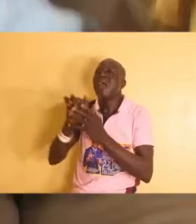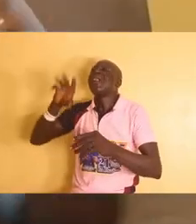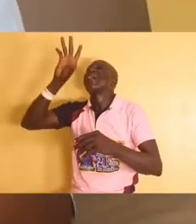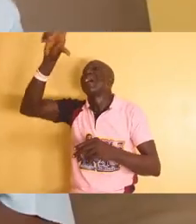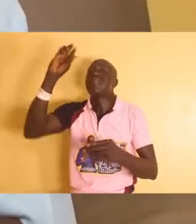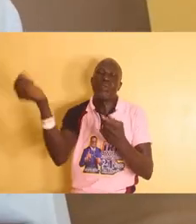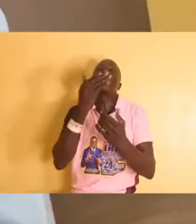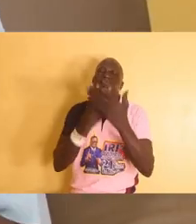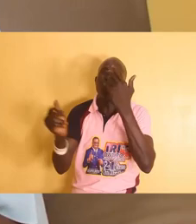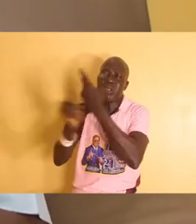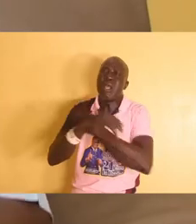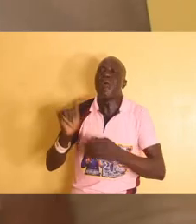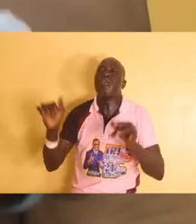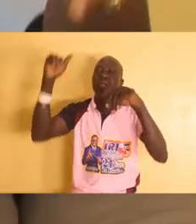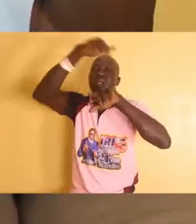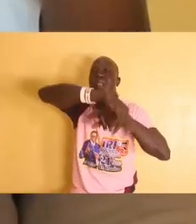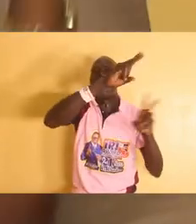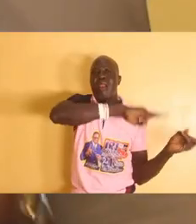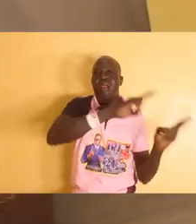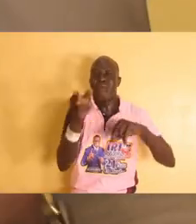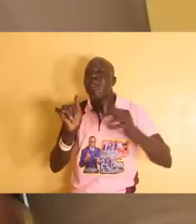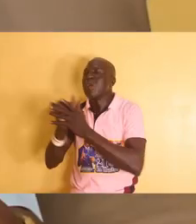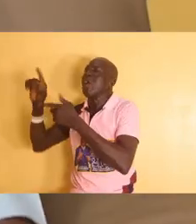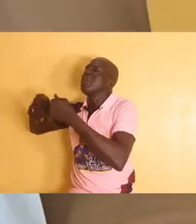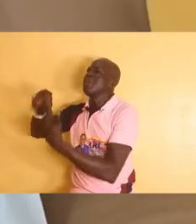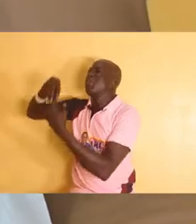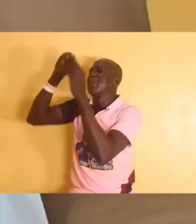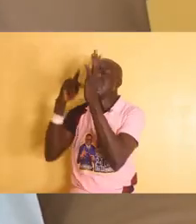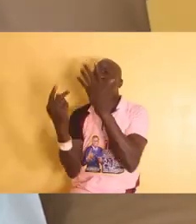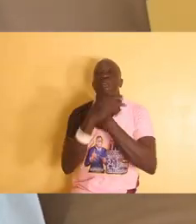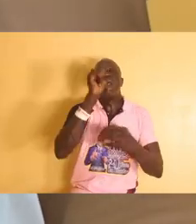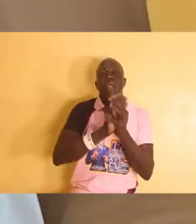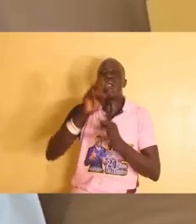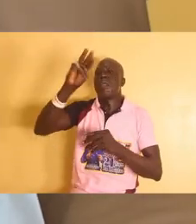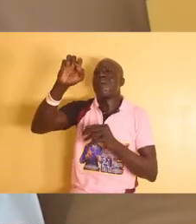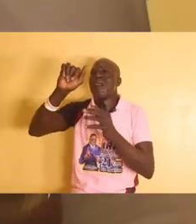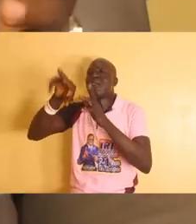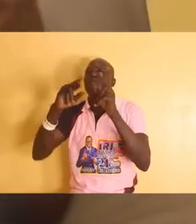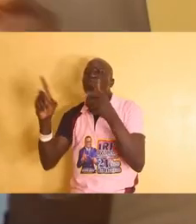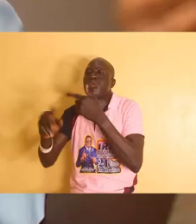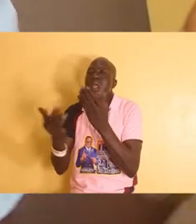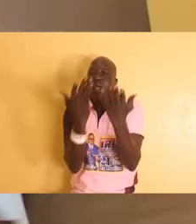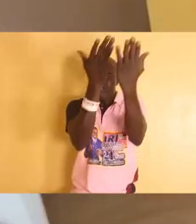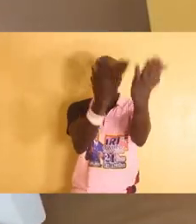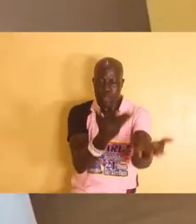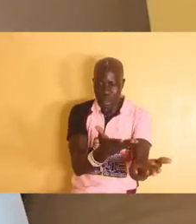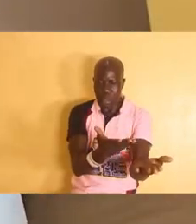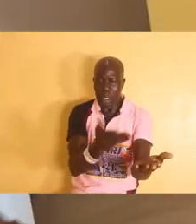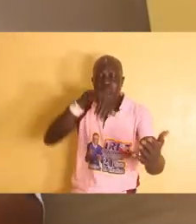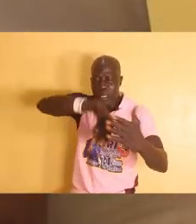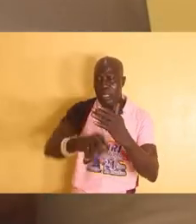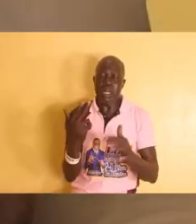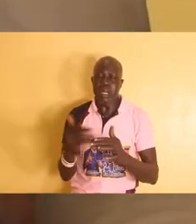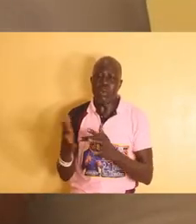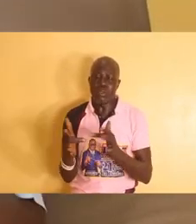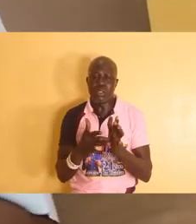ọjọ́ bá kó. Multiple days. Láàfin ìṣiṣọ́ òun. That will use for the vision. Àmọ́ òní jẹ́ àkànṣe. Nínú márátọ̀ tá a máa ṣe lóṣooṣù. Out of the mouth. Ẹ̀tẹ́ wọn tí wọ́n níbàá. Kálí